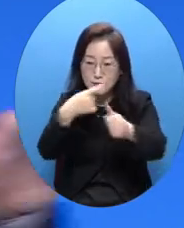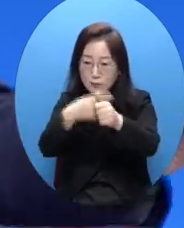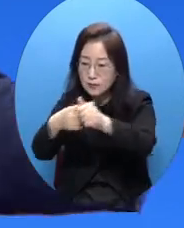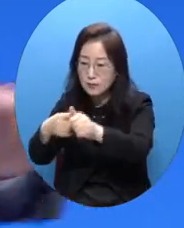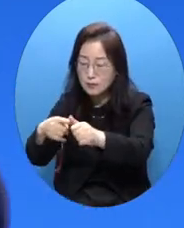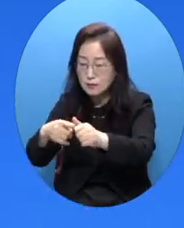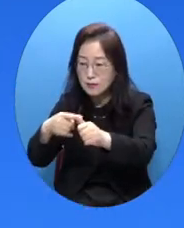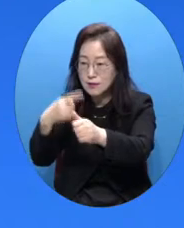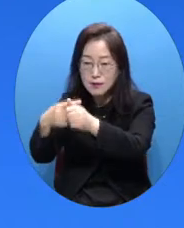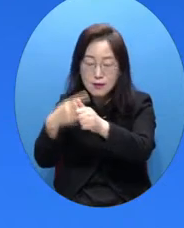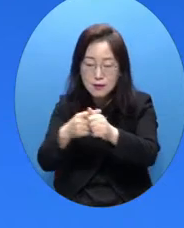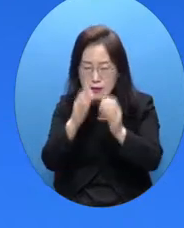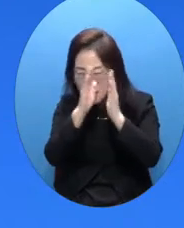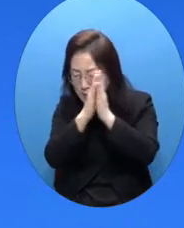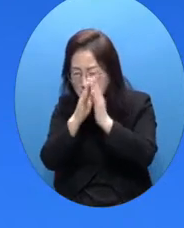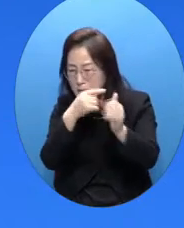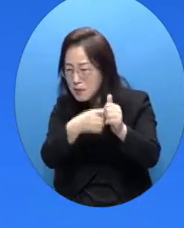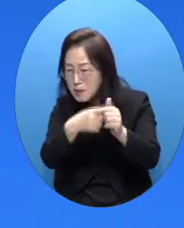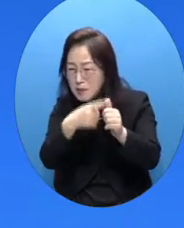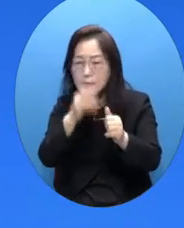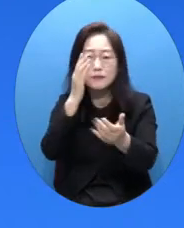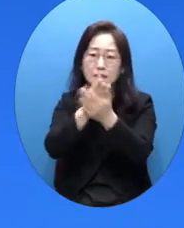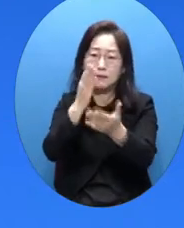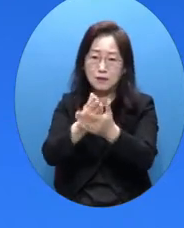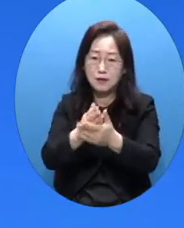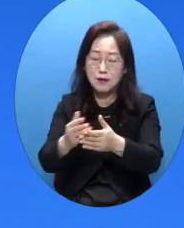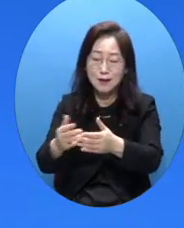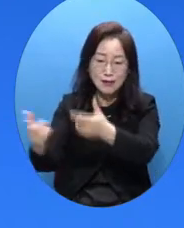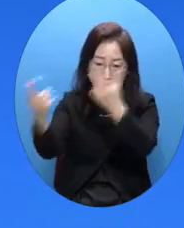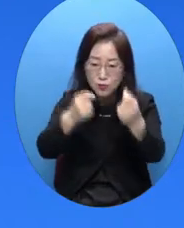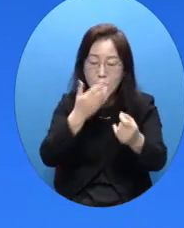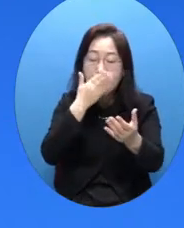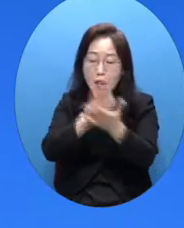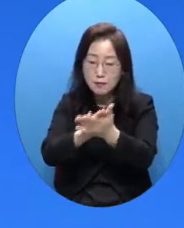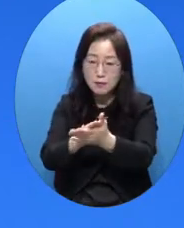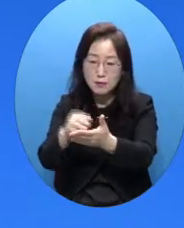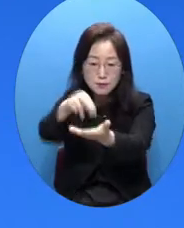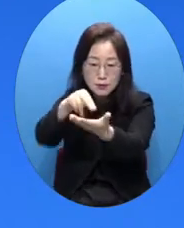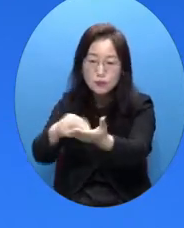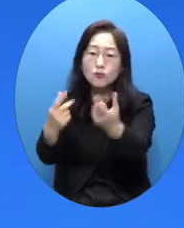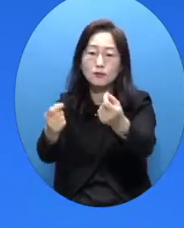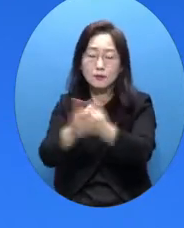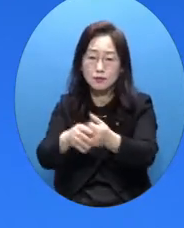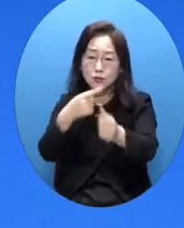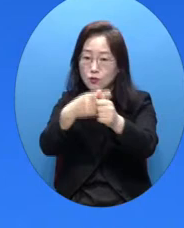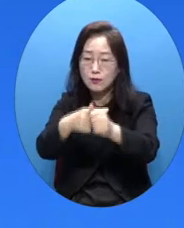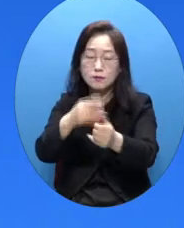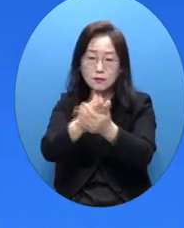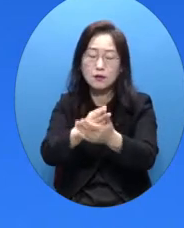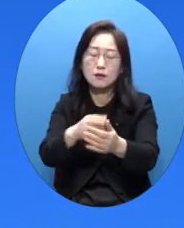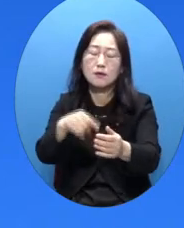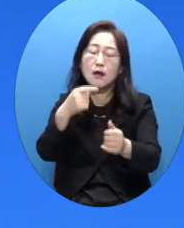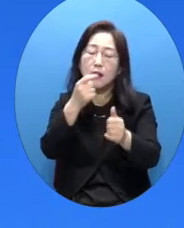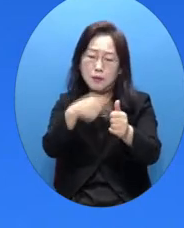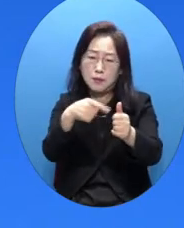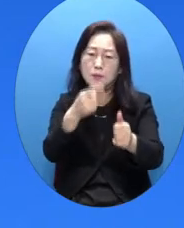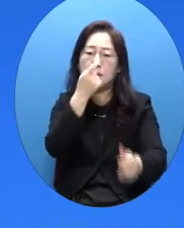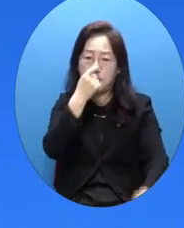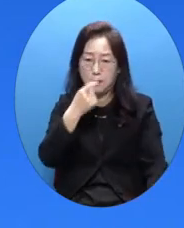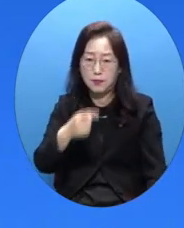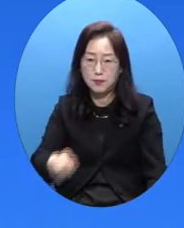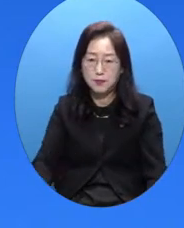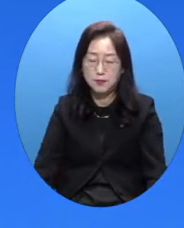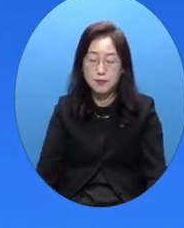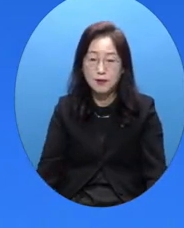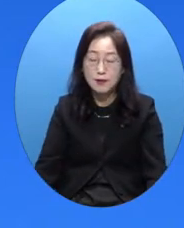others they blame one another why do God's children criticize one another